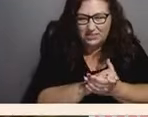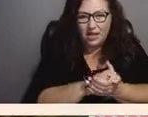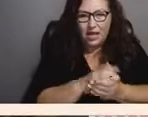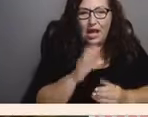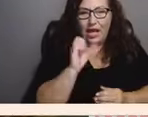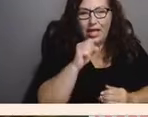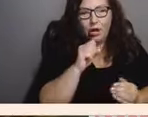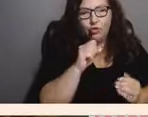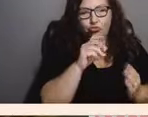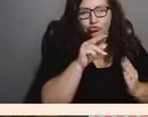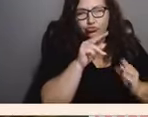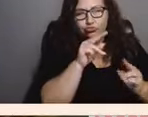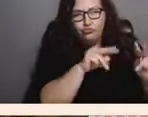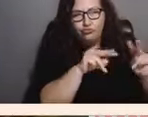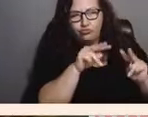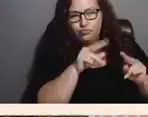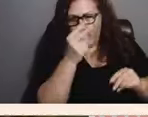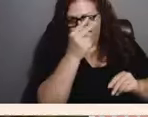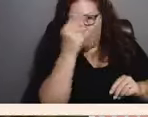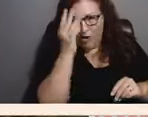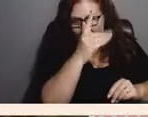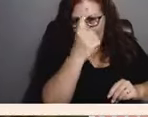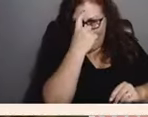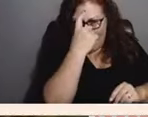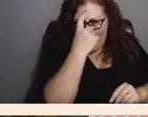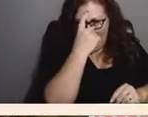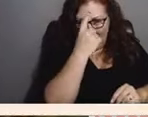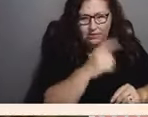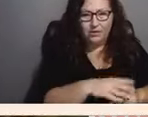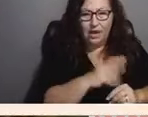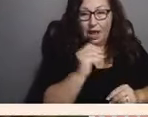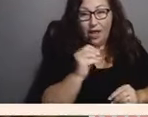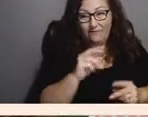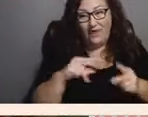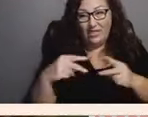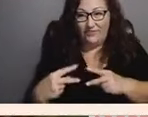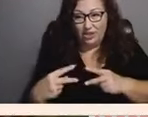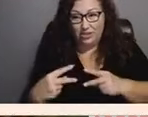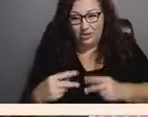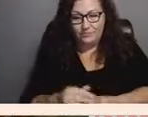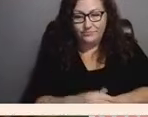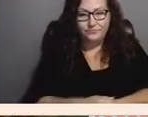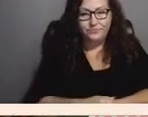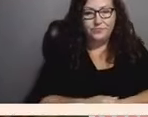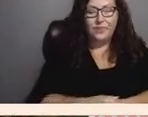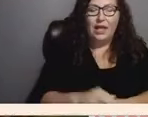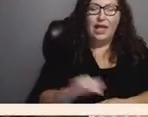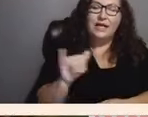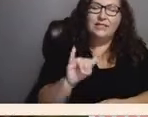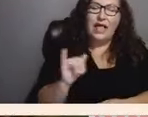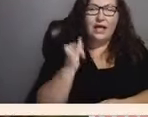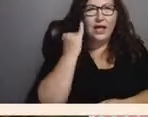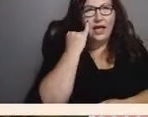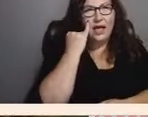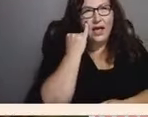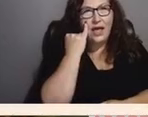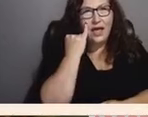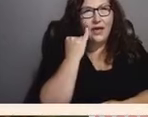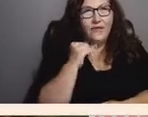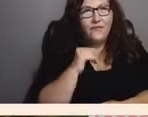minds. And vice versa. It's like if there's an issue,